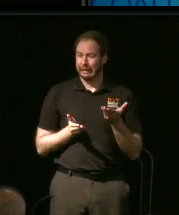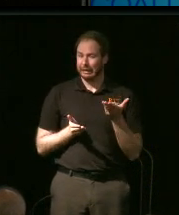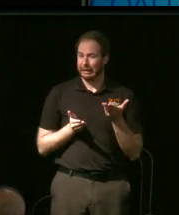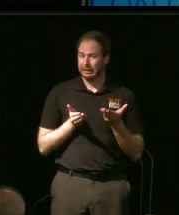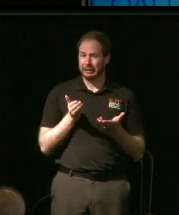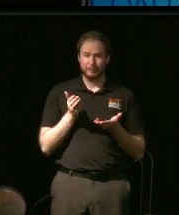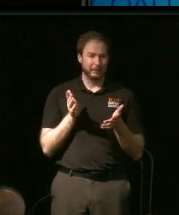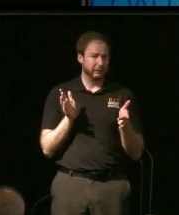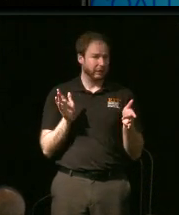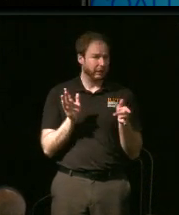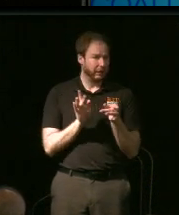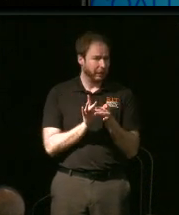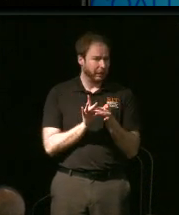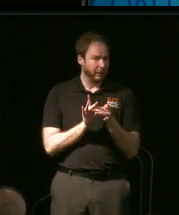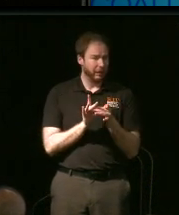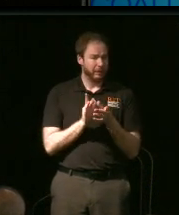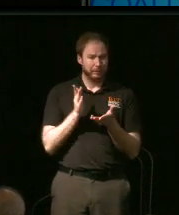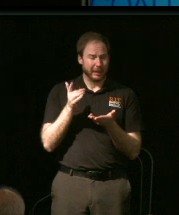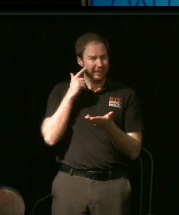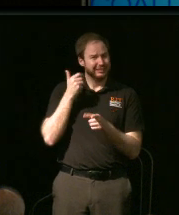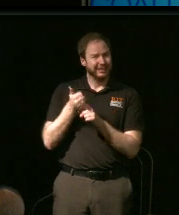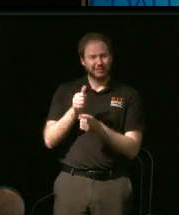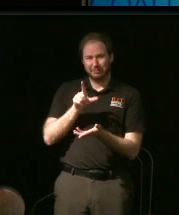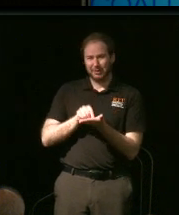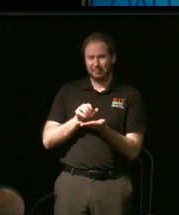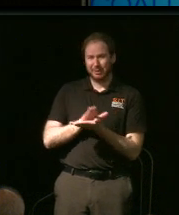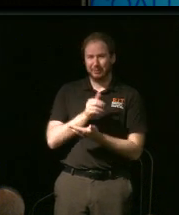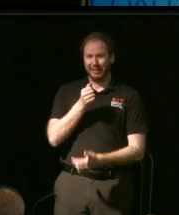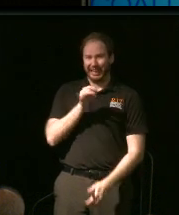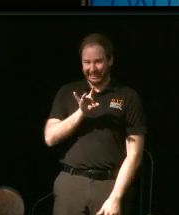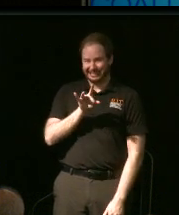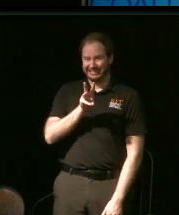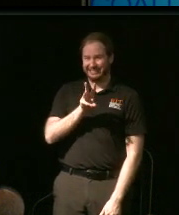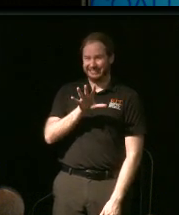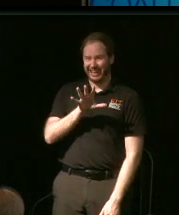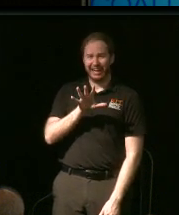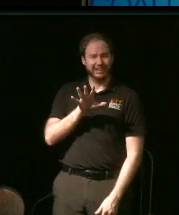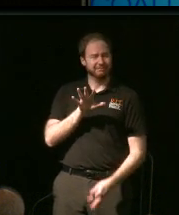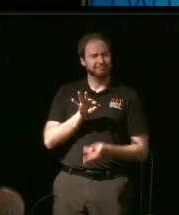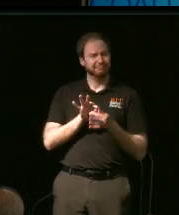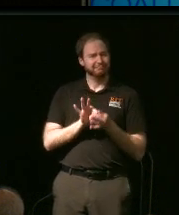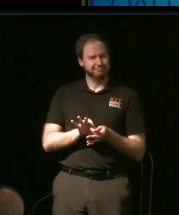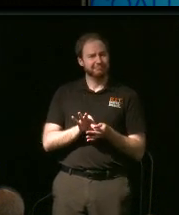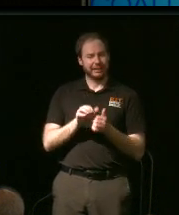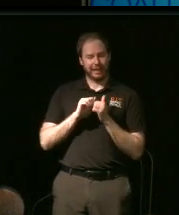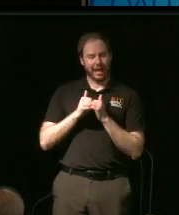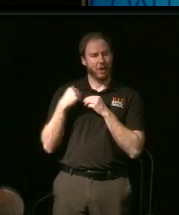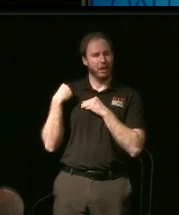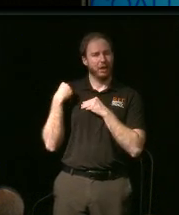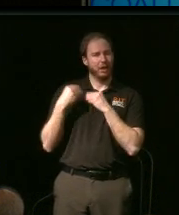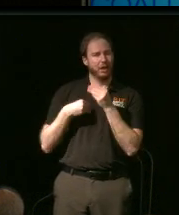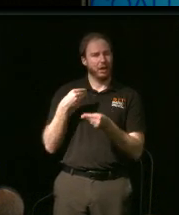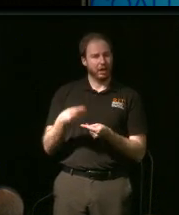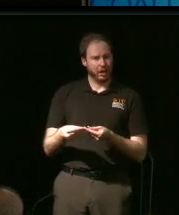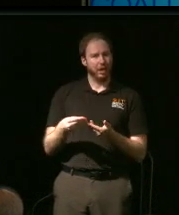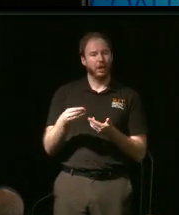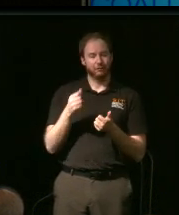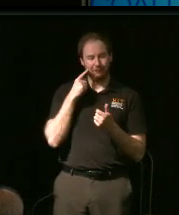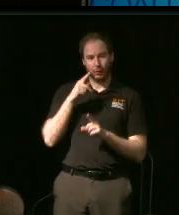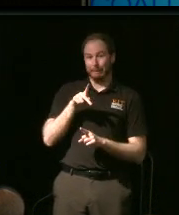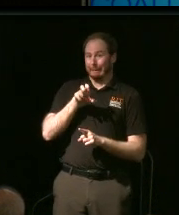some crossover. He published a paper in 1865 talking about the inheritance traits in